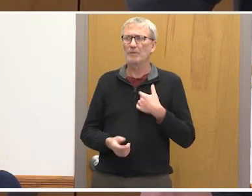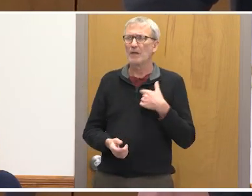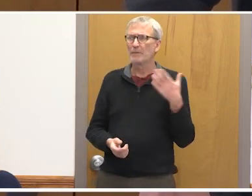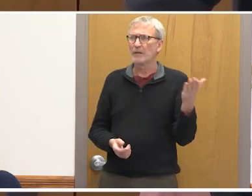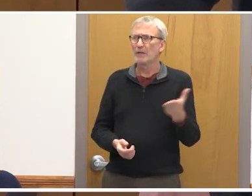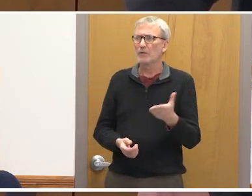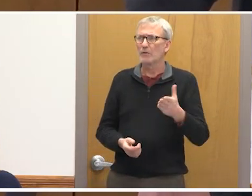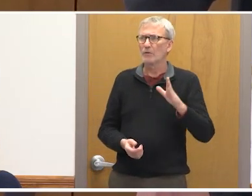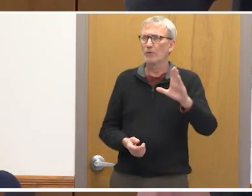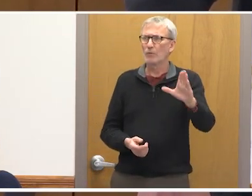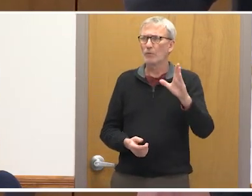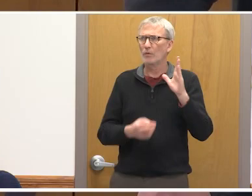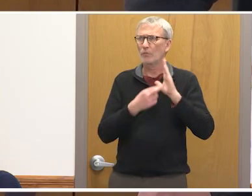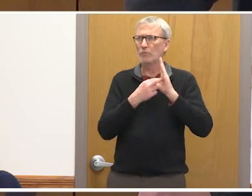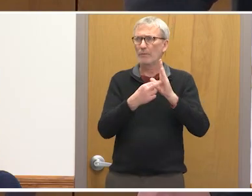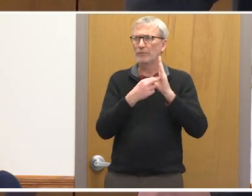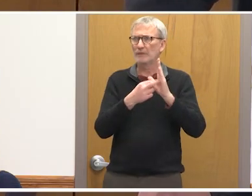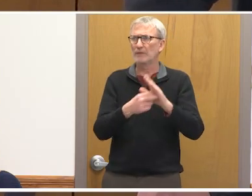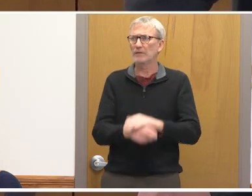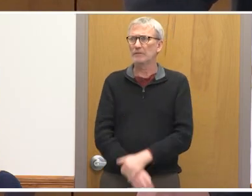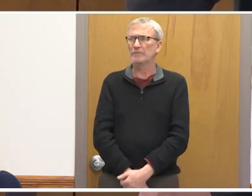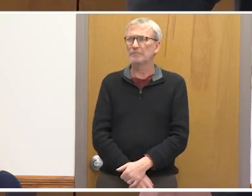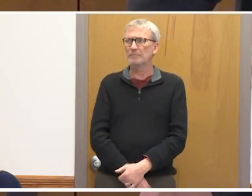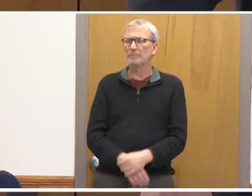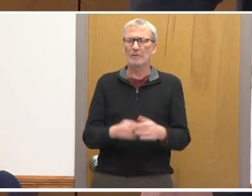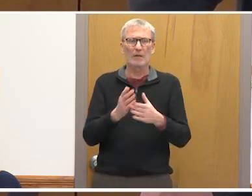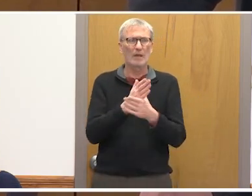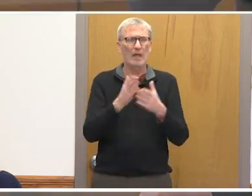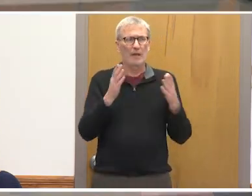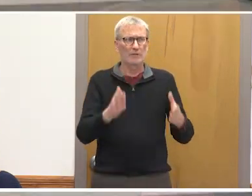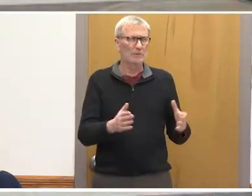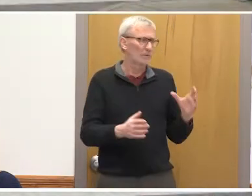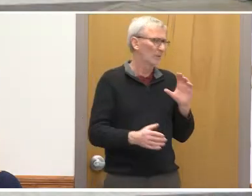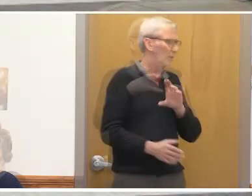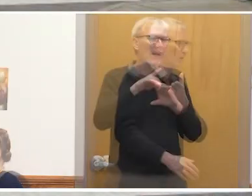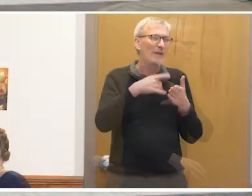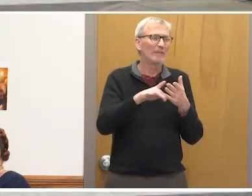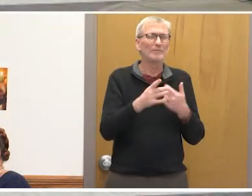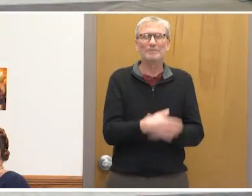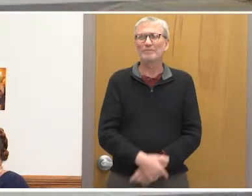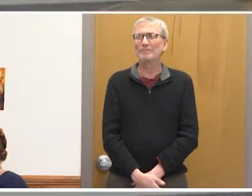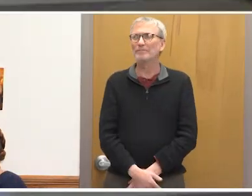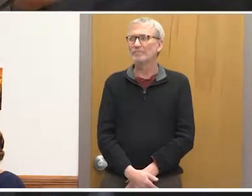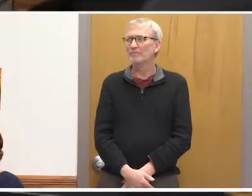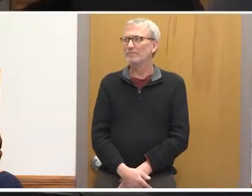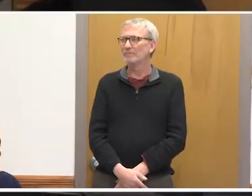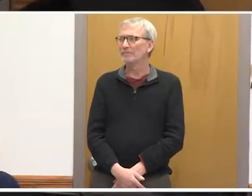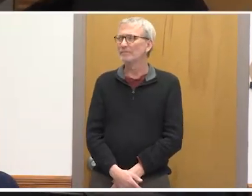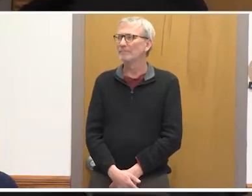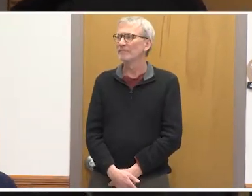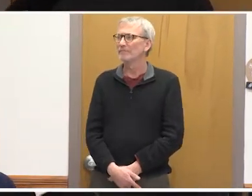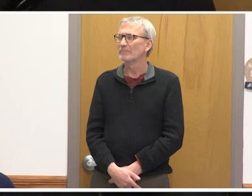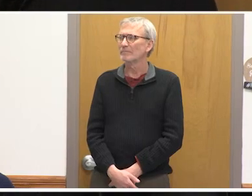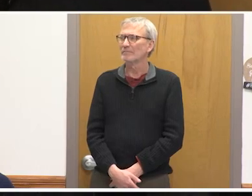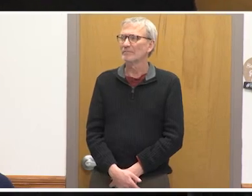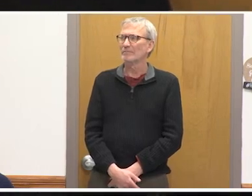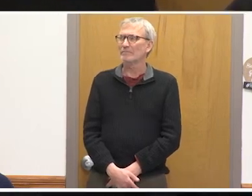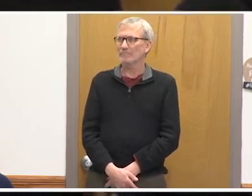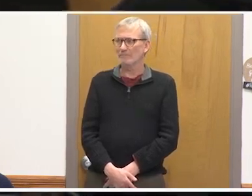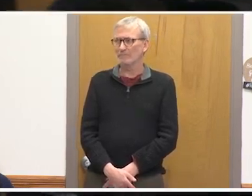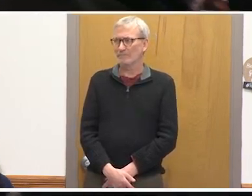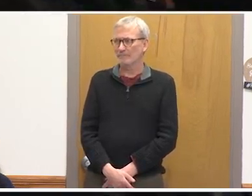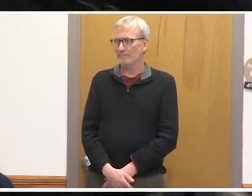your representative and your liaison between the police and the community. I'm a contractor, an engineer, and a